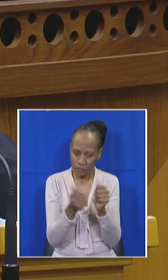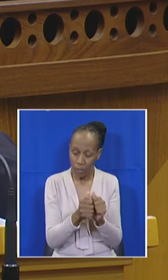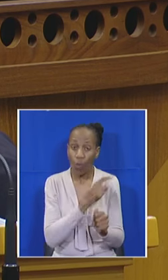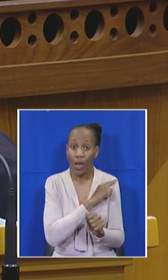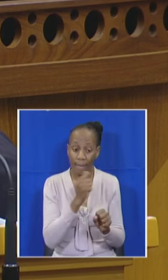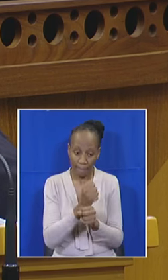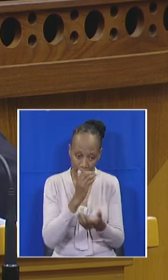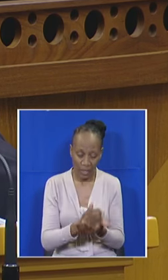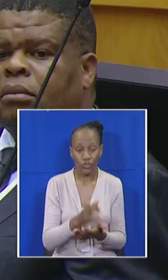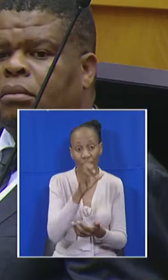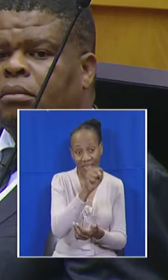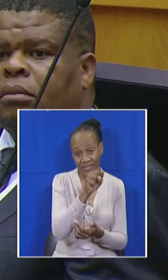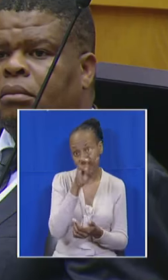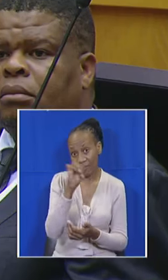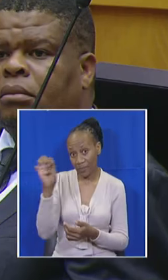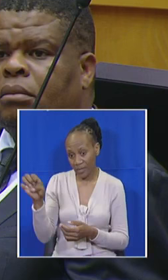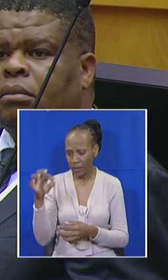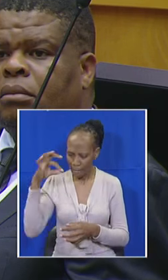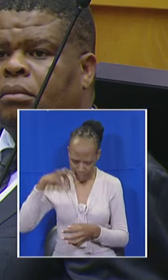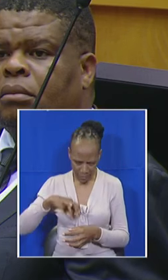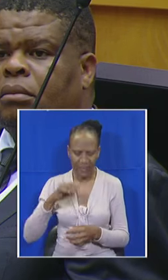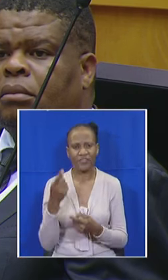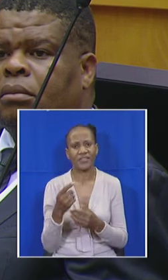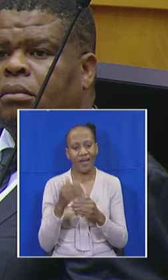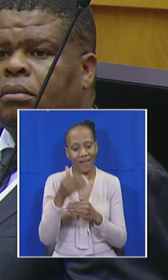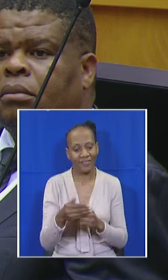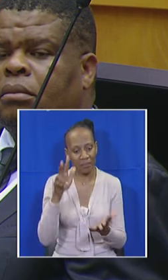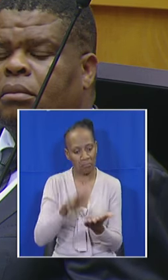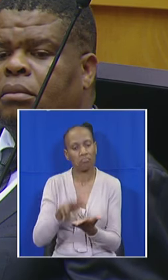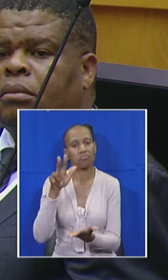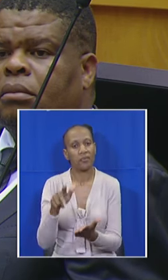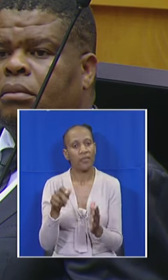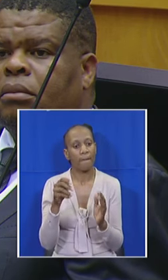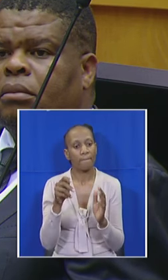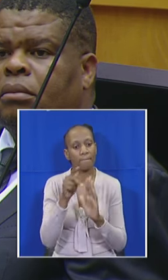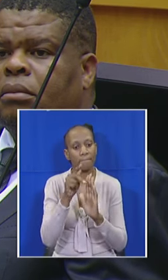SMMEs benefit from this new policy development.